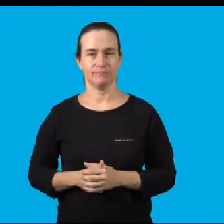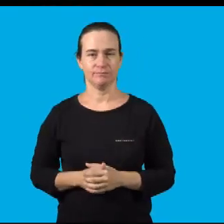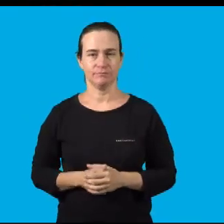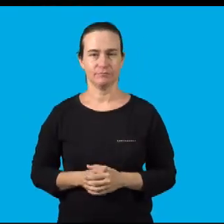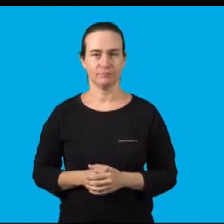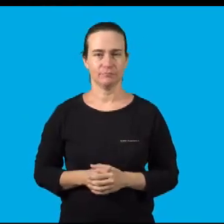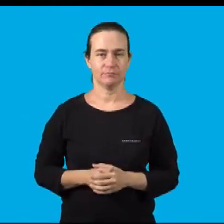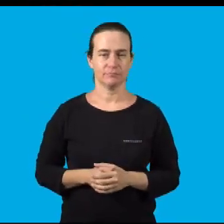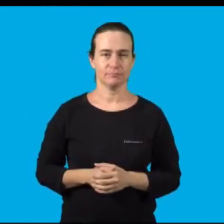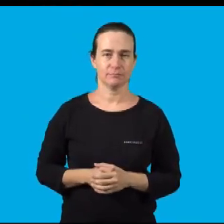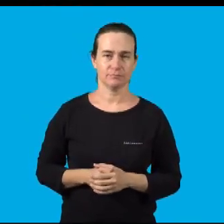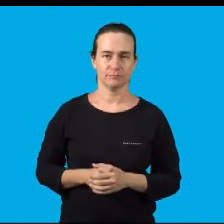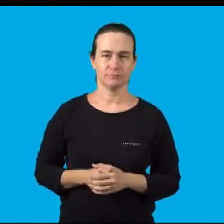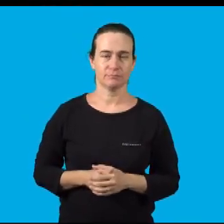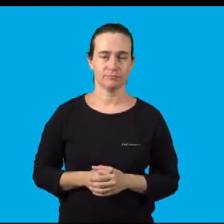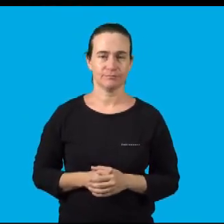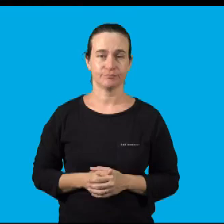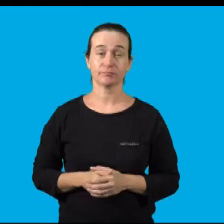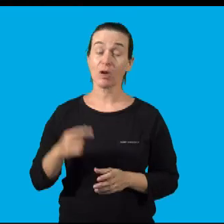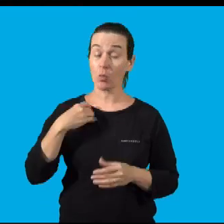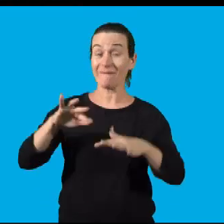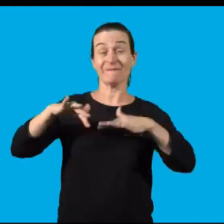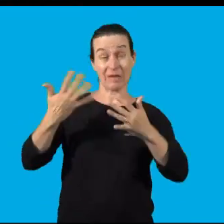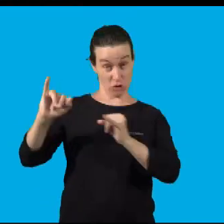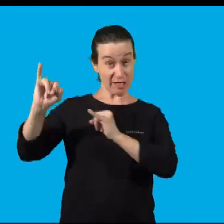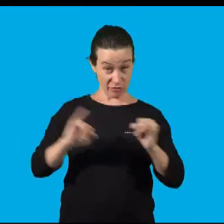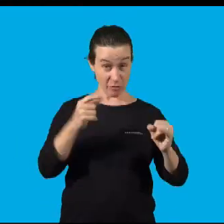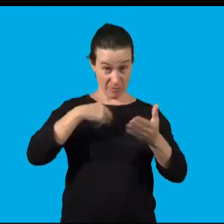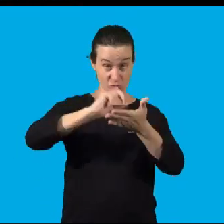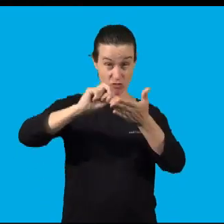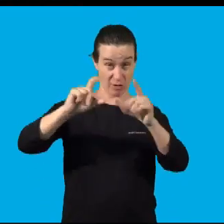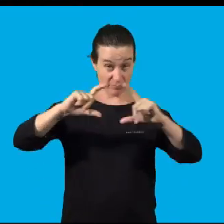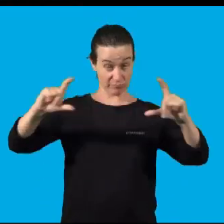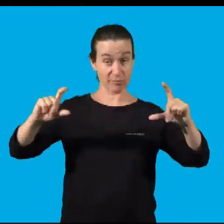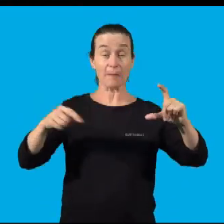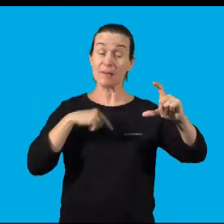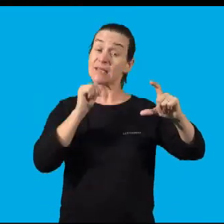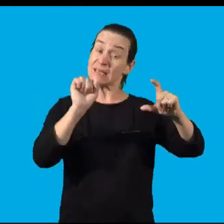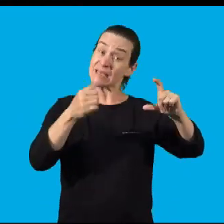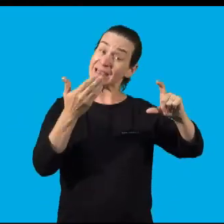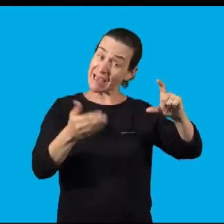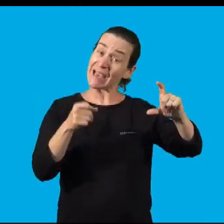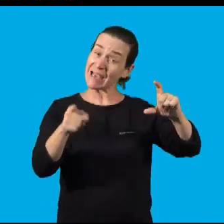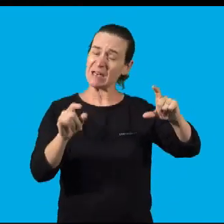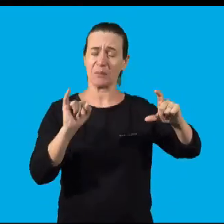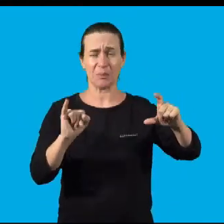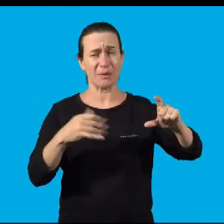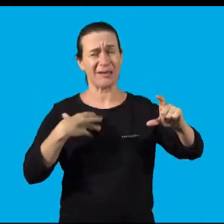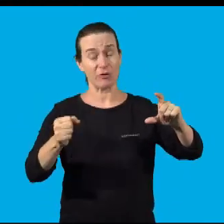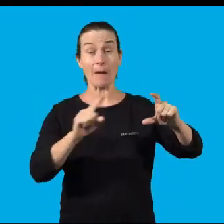So remember, in our introduction, in our thesis statement, we said that yes, he could be seen as a tragic hero,